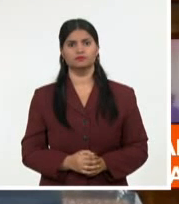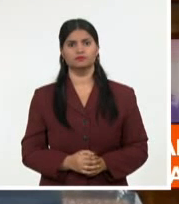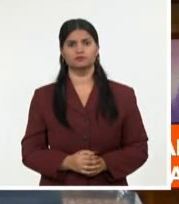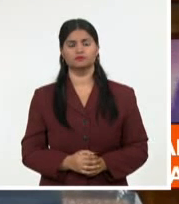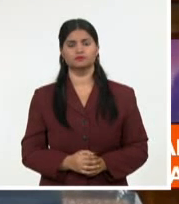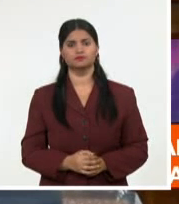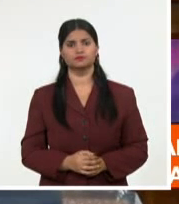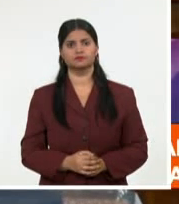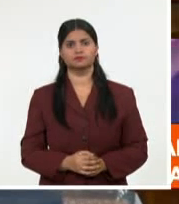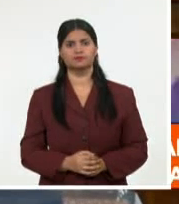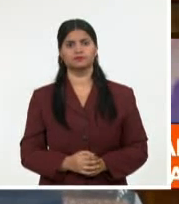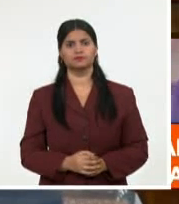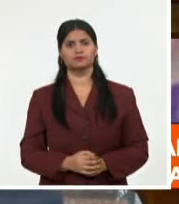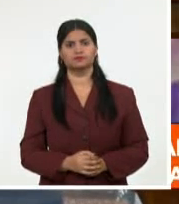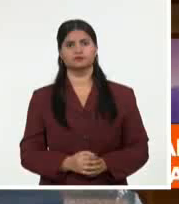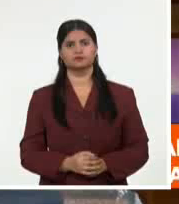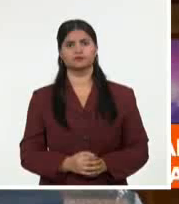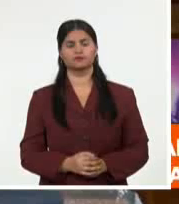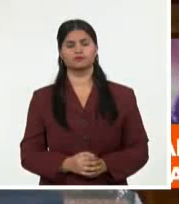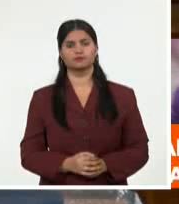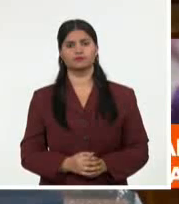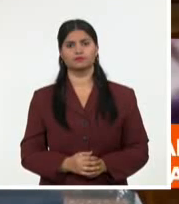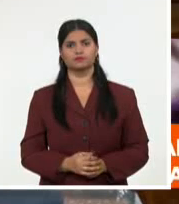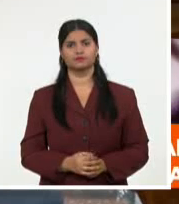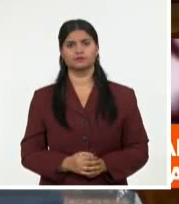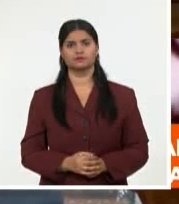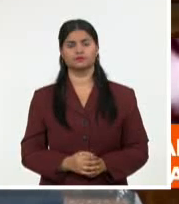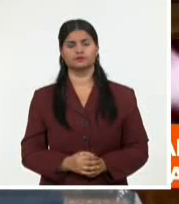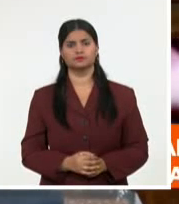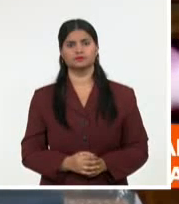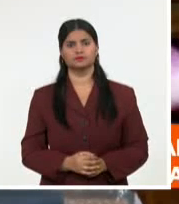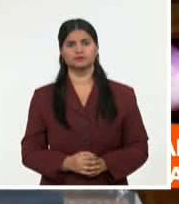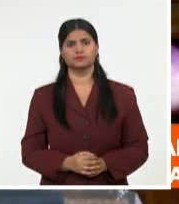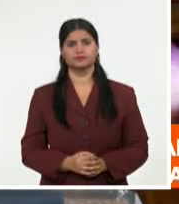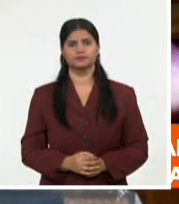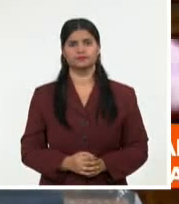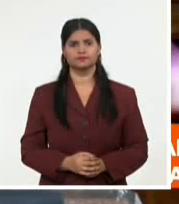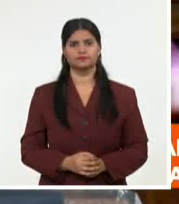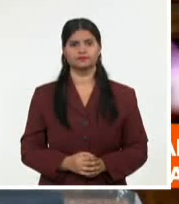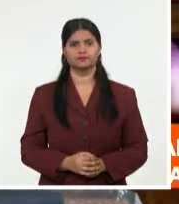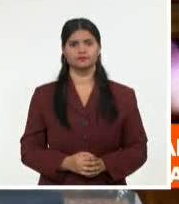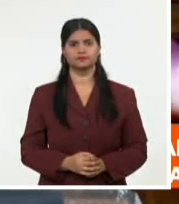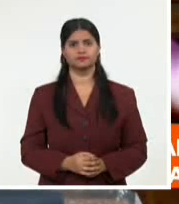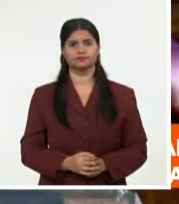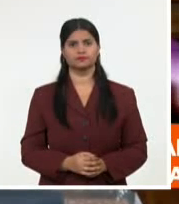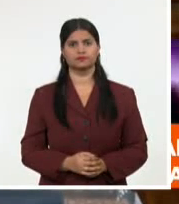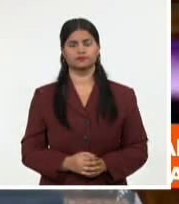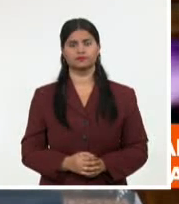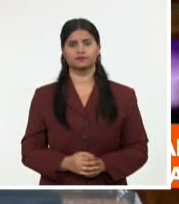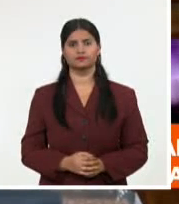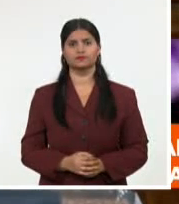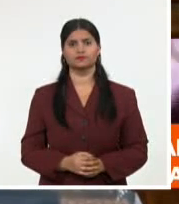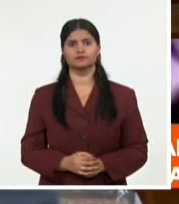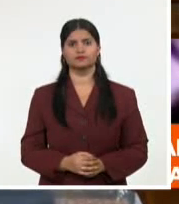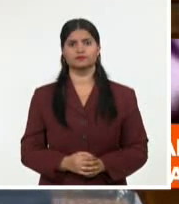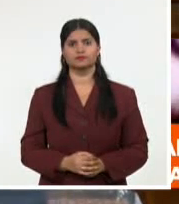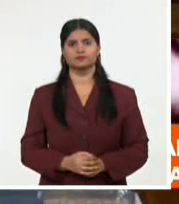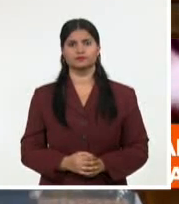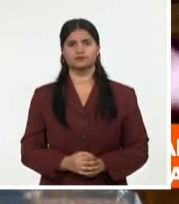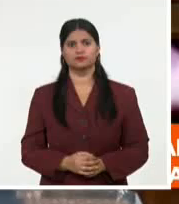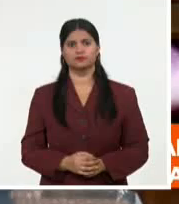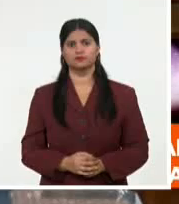and internationally, and for his respect and admiration for our dear Fidel, the Cuban people, and